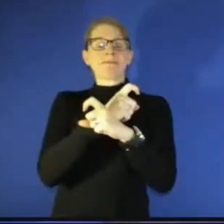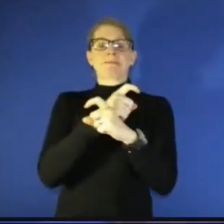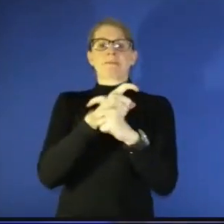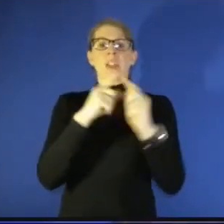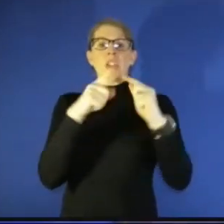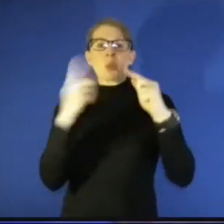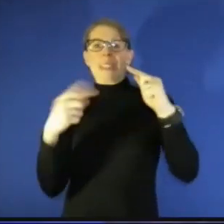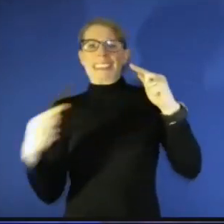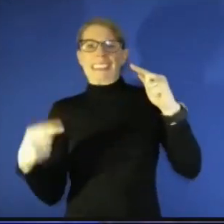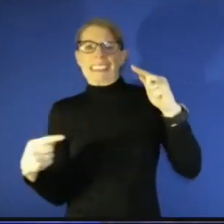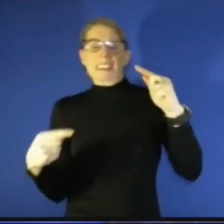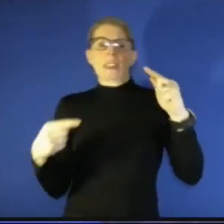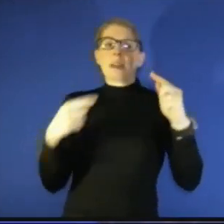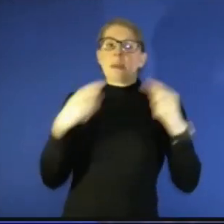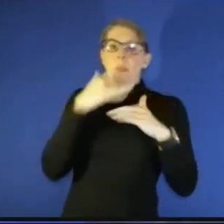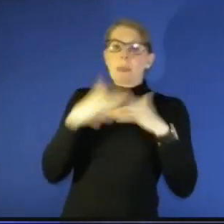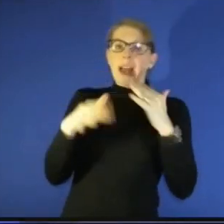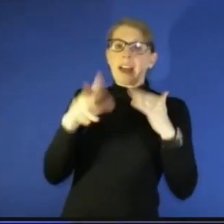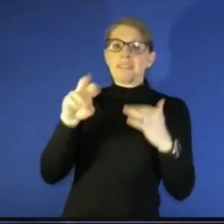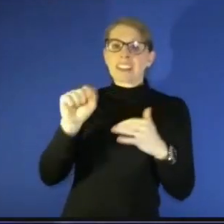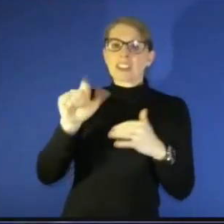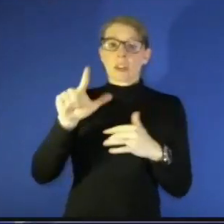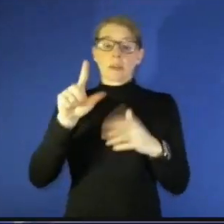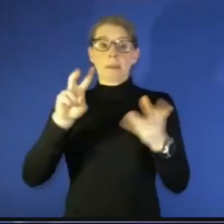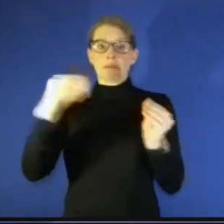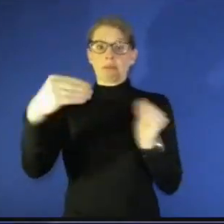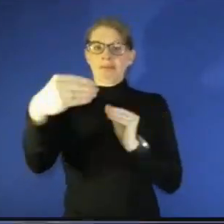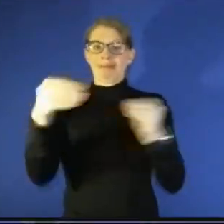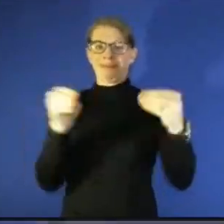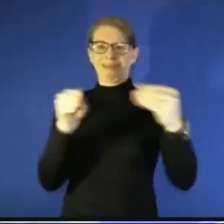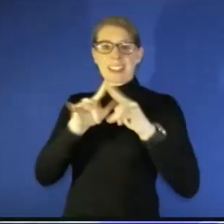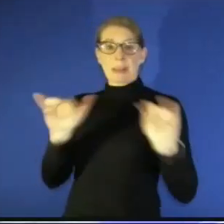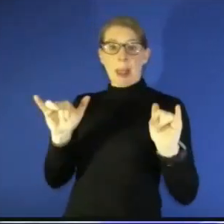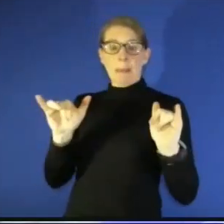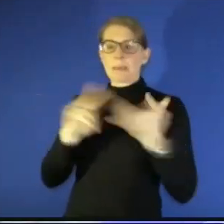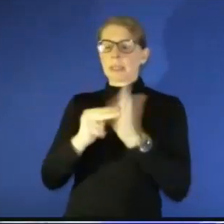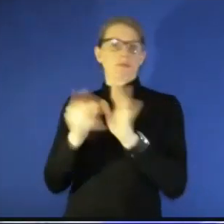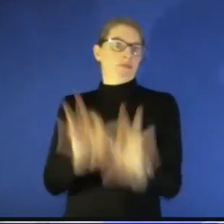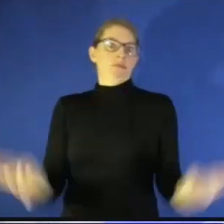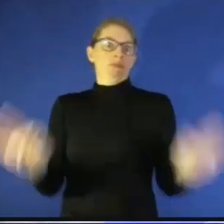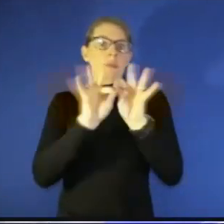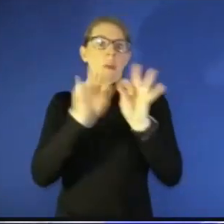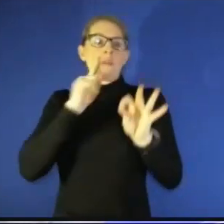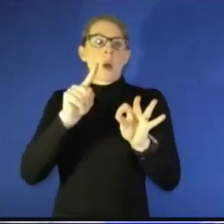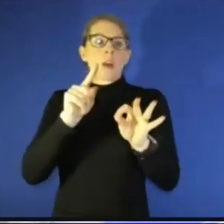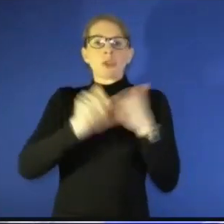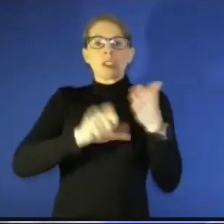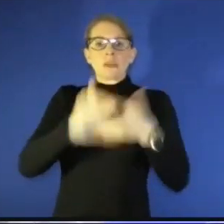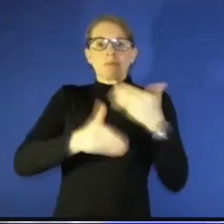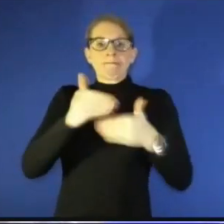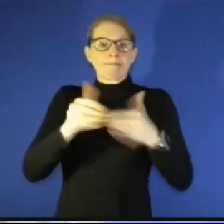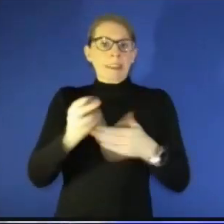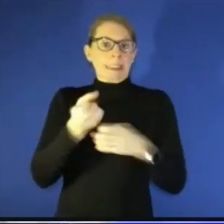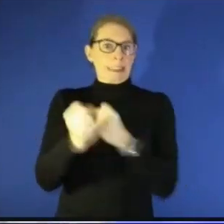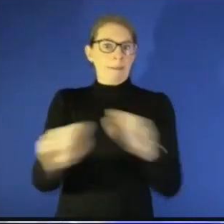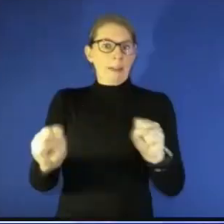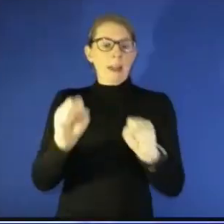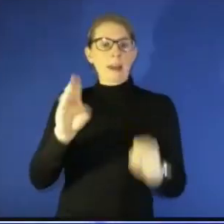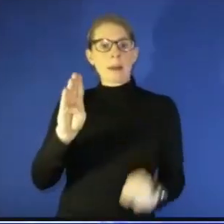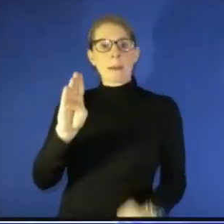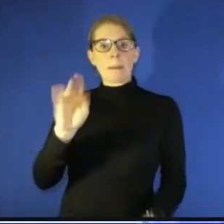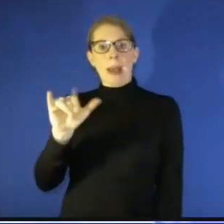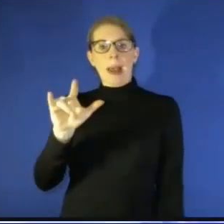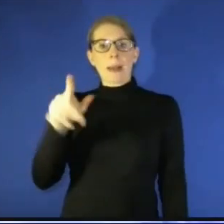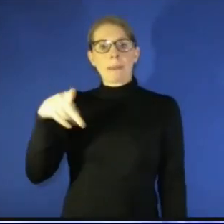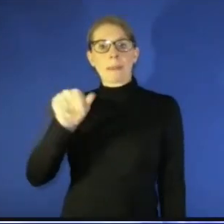So looking at it from multiple directions at the same time is a necessity to do these procedures safely. That's what the biplane angiography